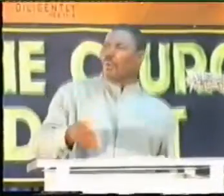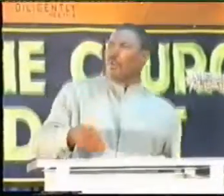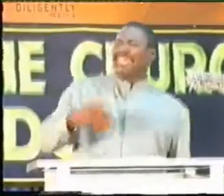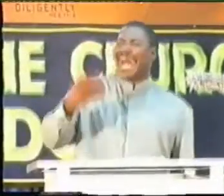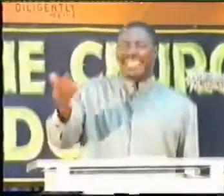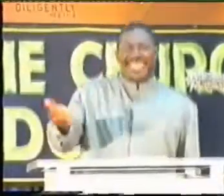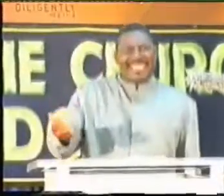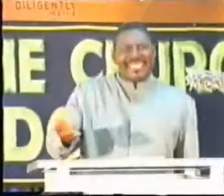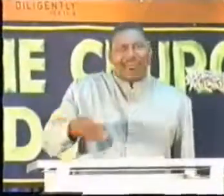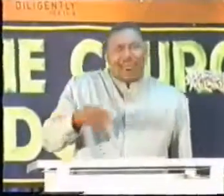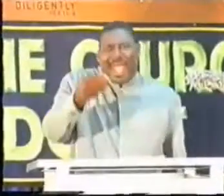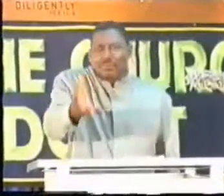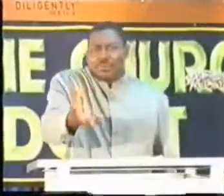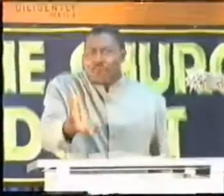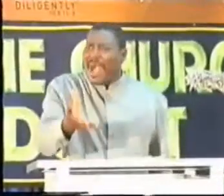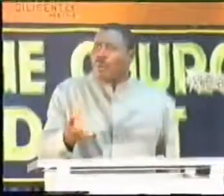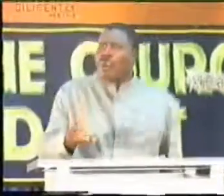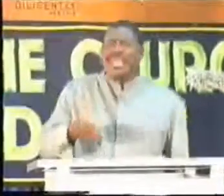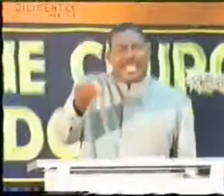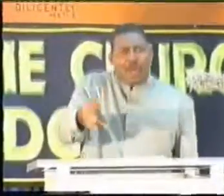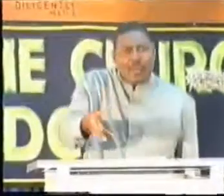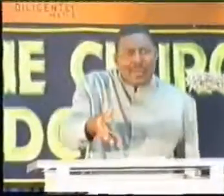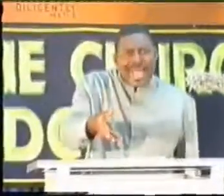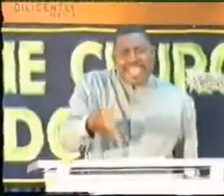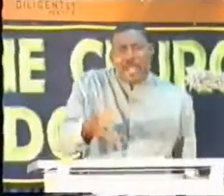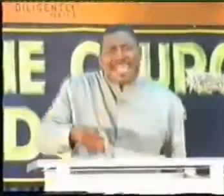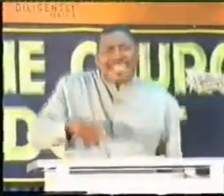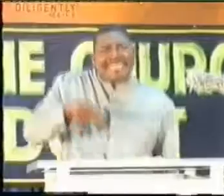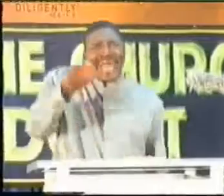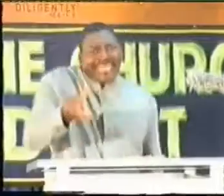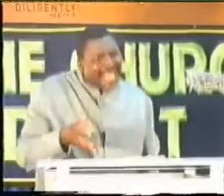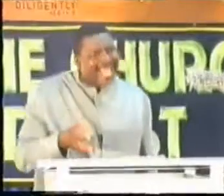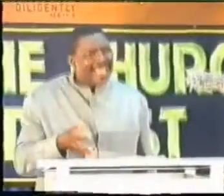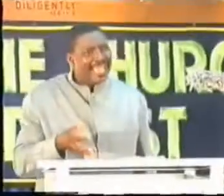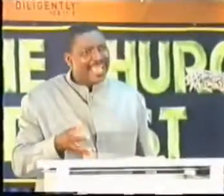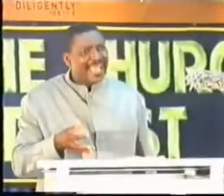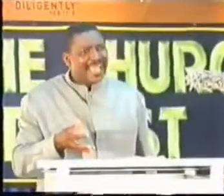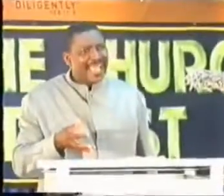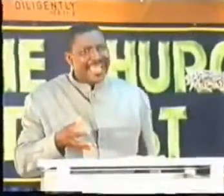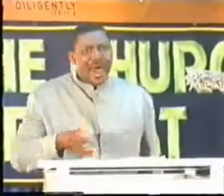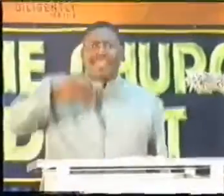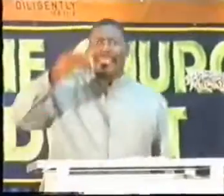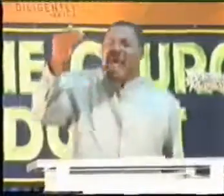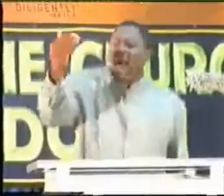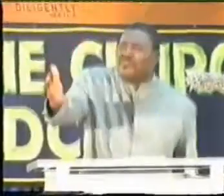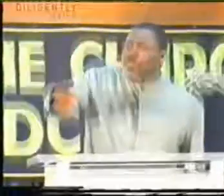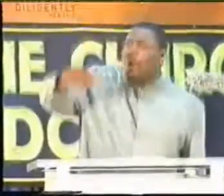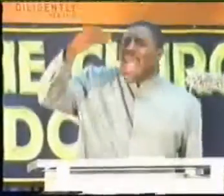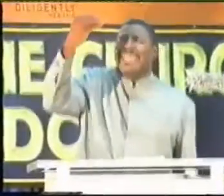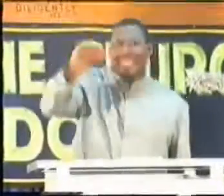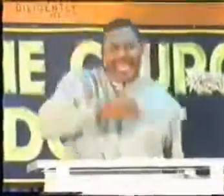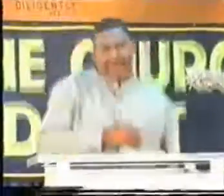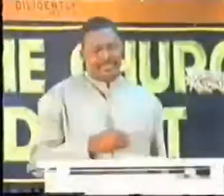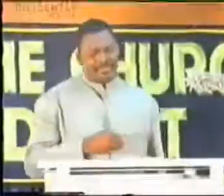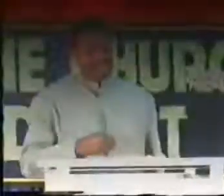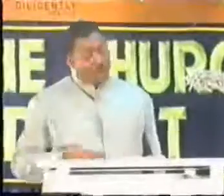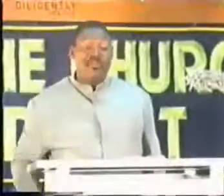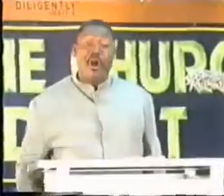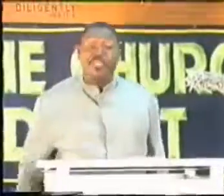see a cot of cran tardier, said cran also so Bible in a show, and a quinan and tardier. No, the envelope no adding